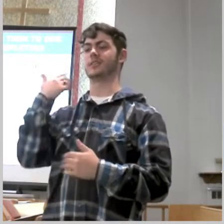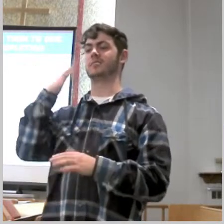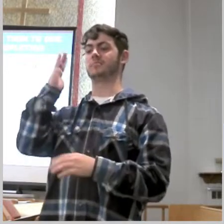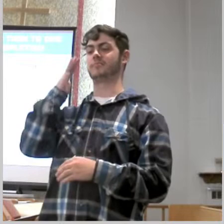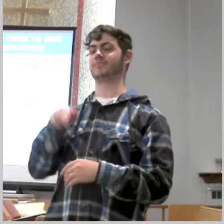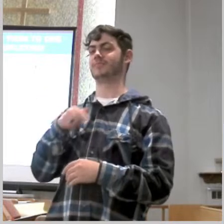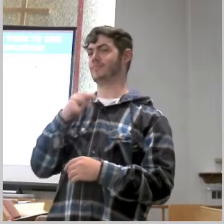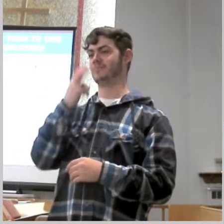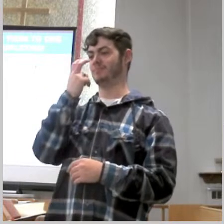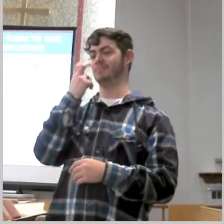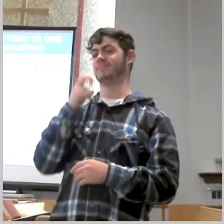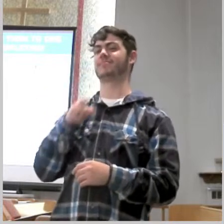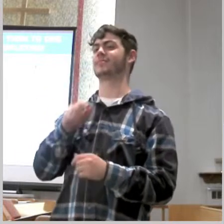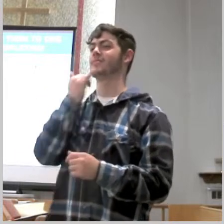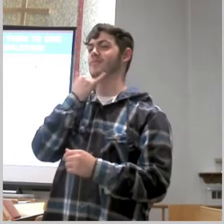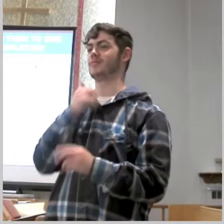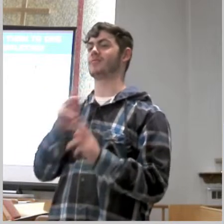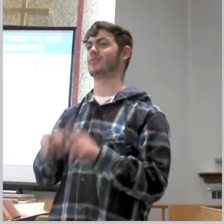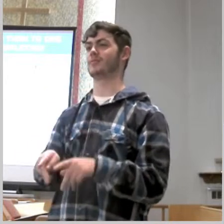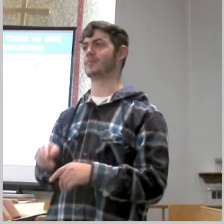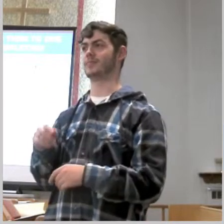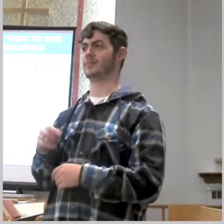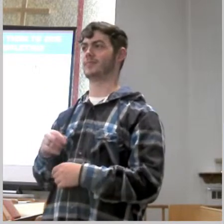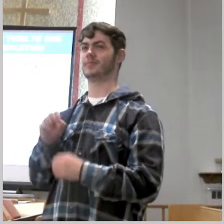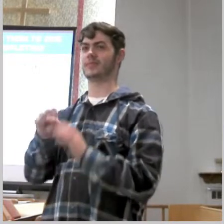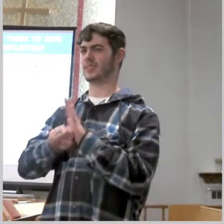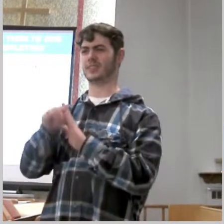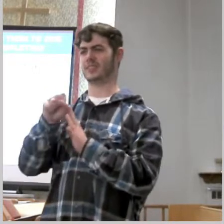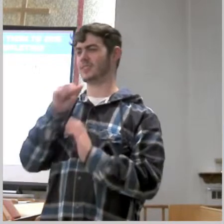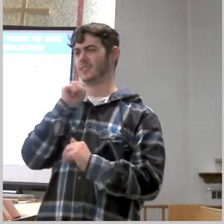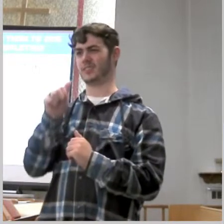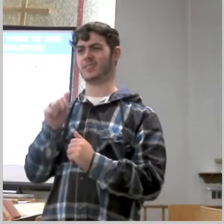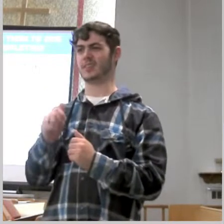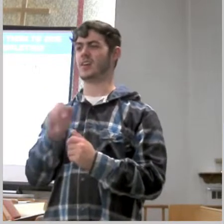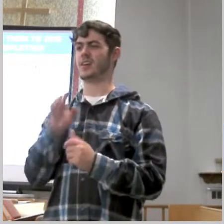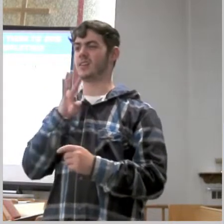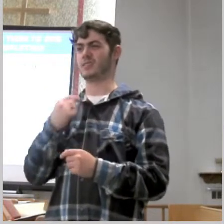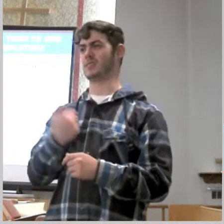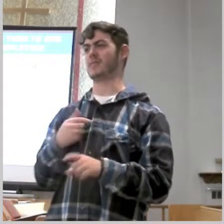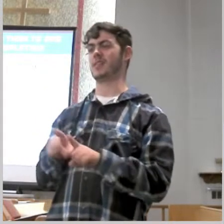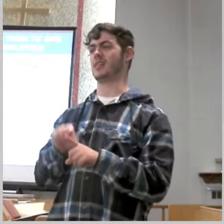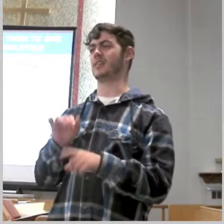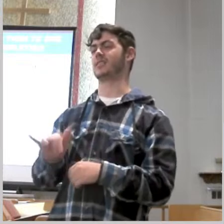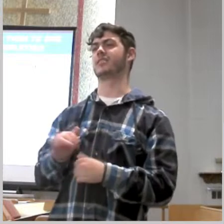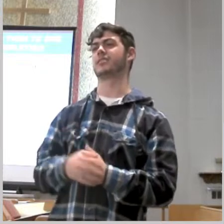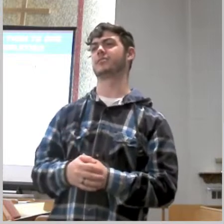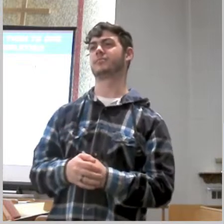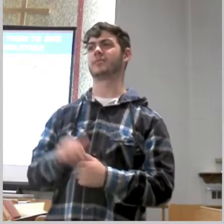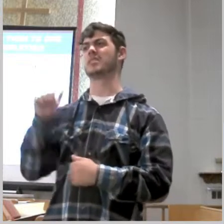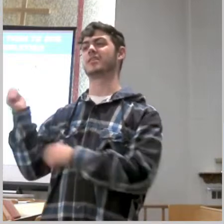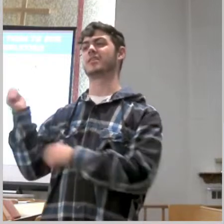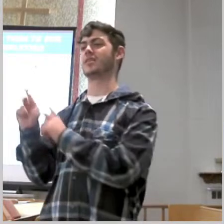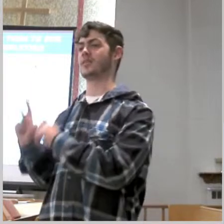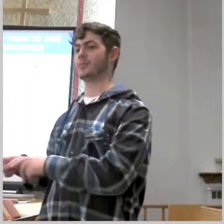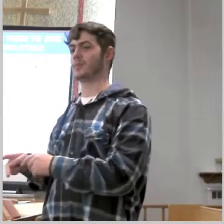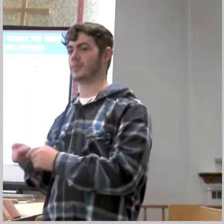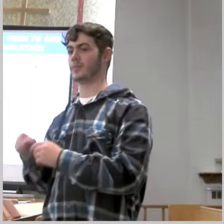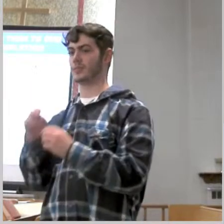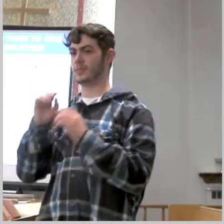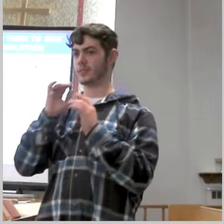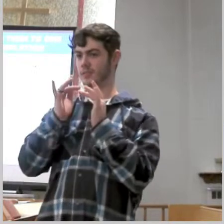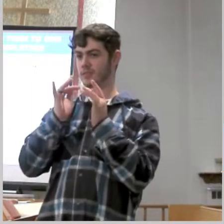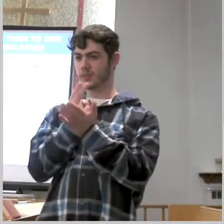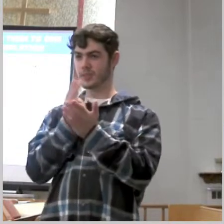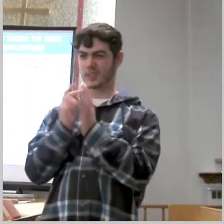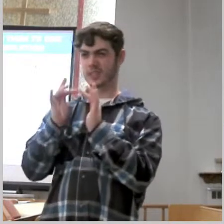spam. There's a link. I say, Steve would never talk to me that way, number one. But see, this is how the forces of evil know.